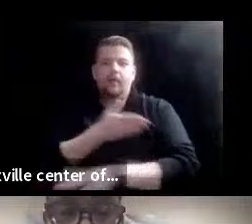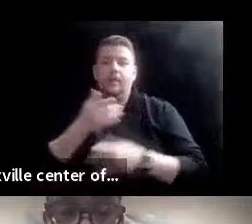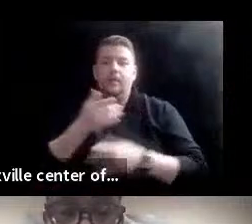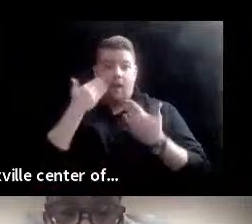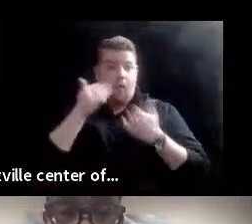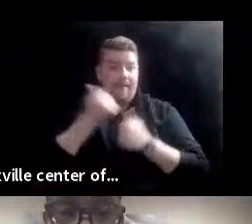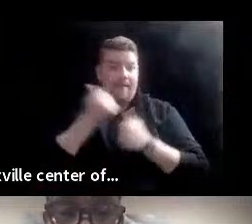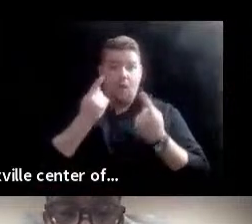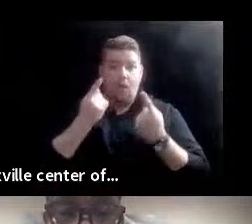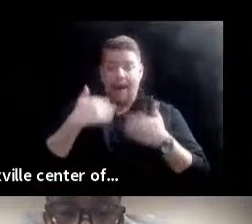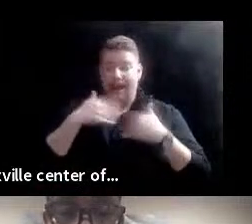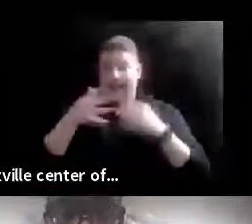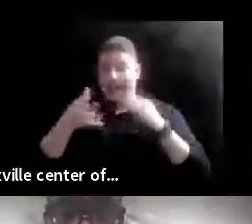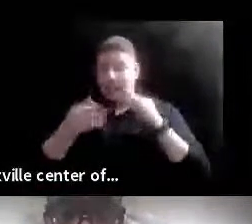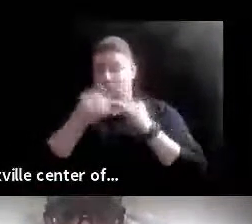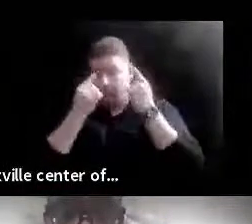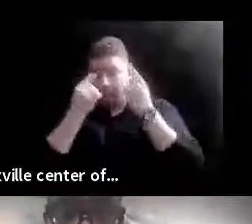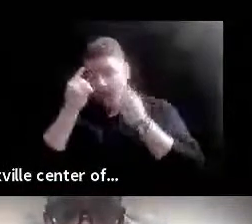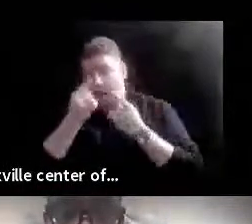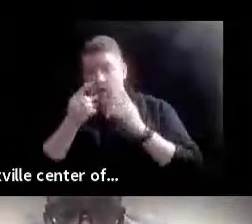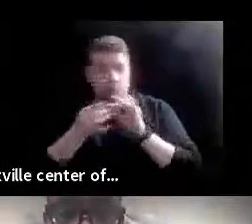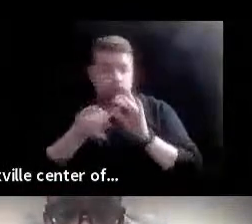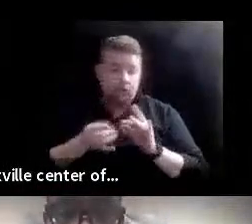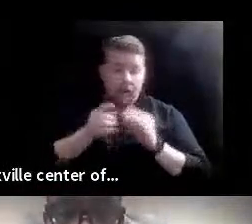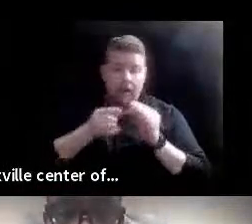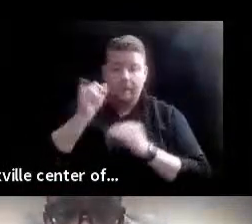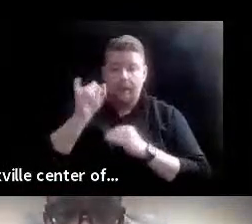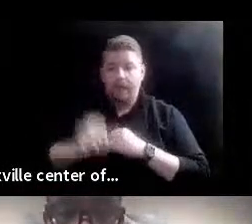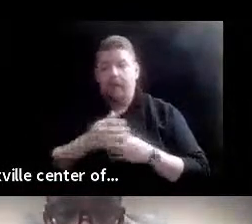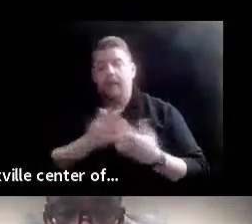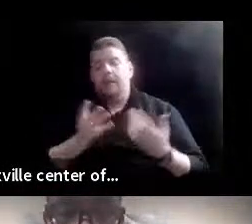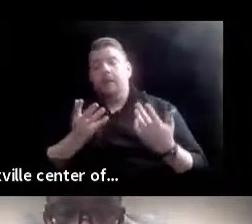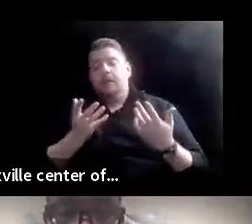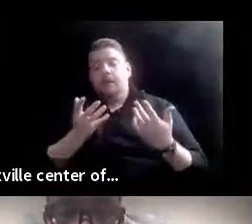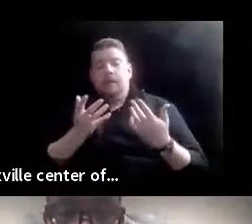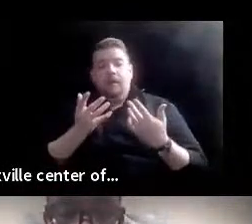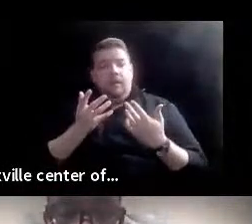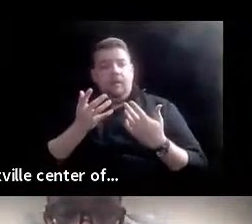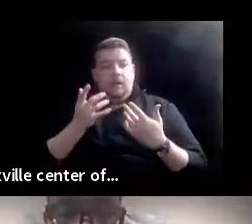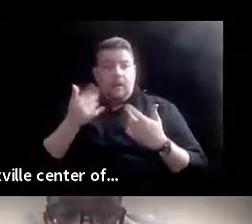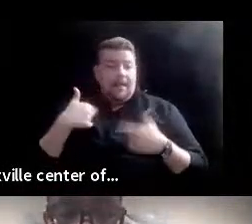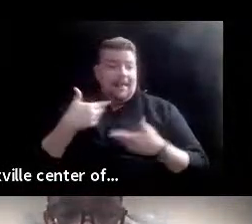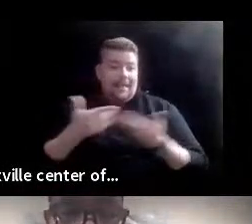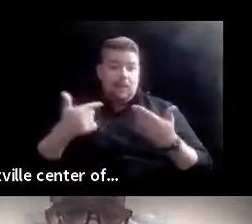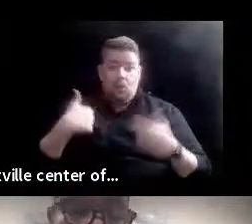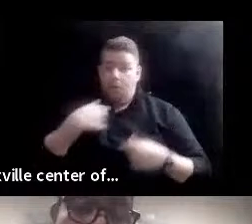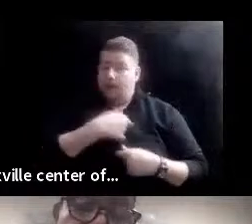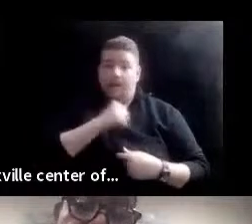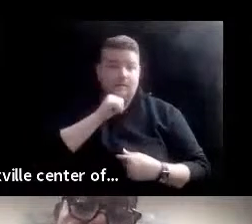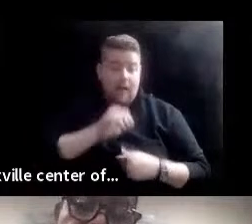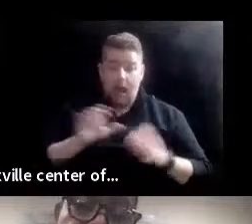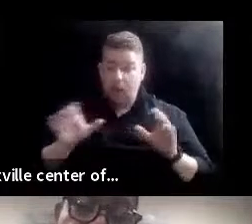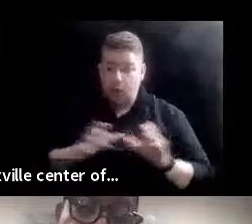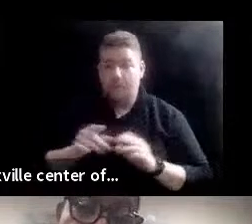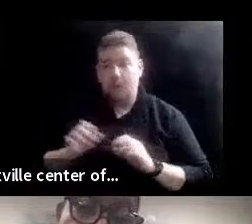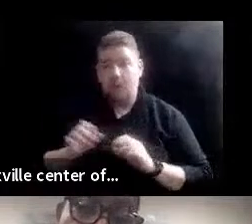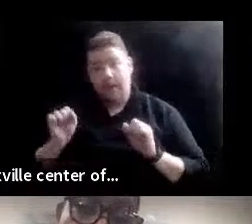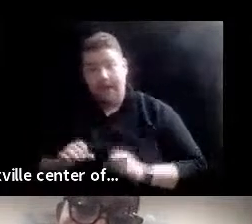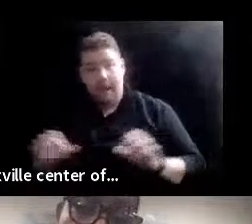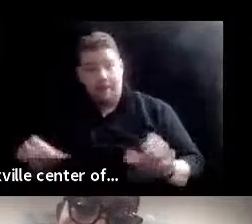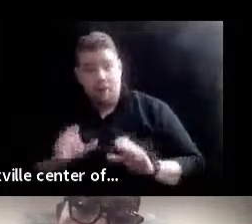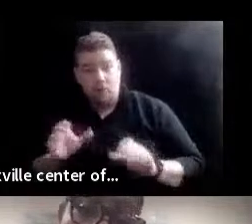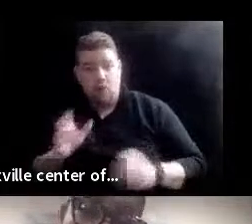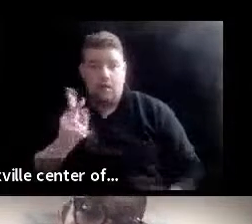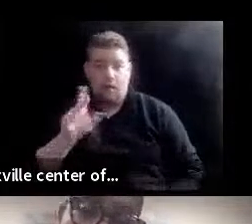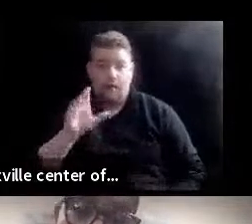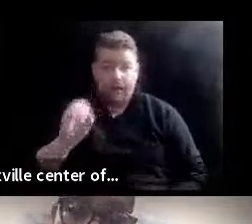had any other thoughts about things that we aren't doing or could do here in Knox County